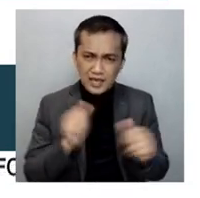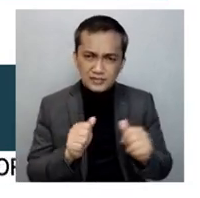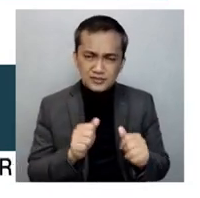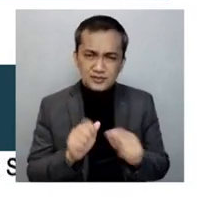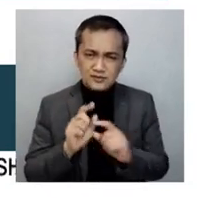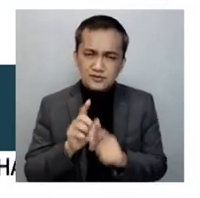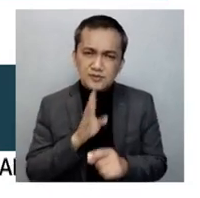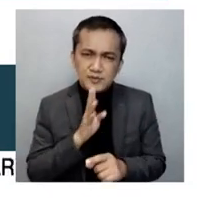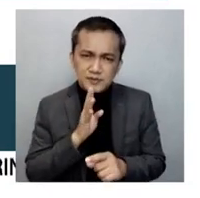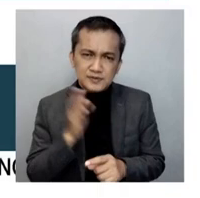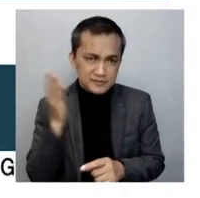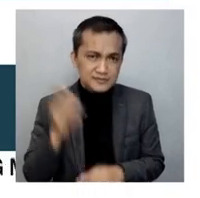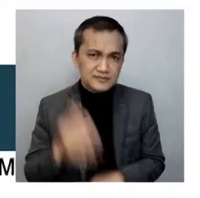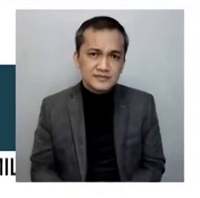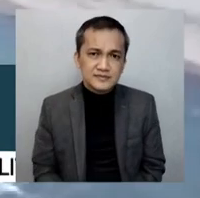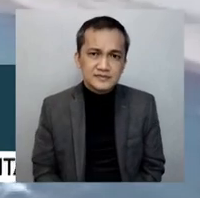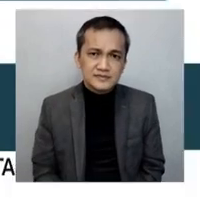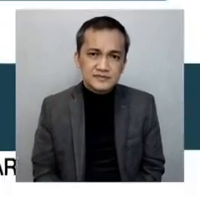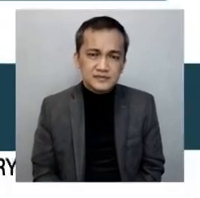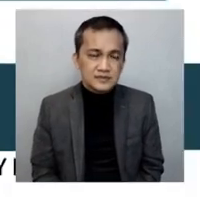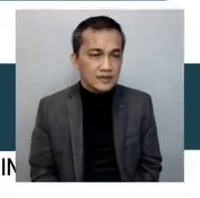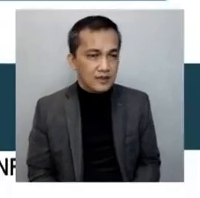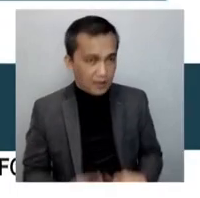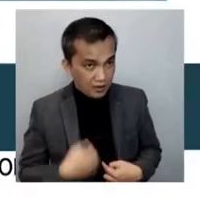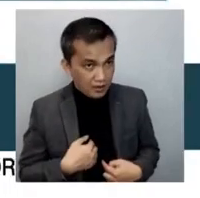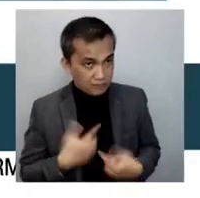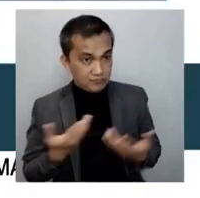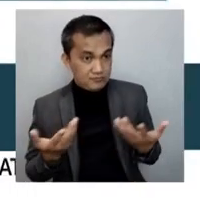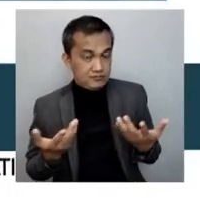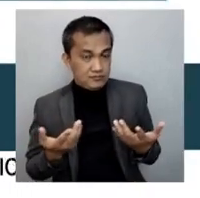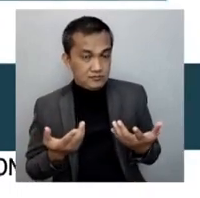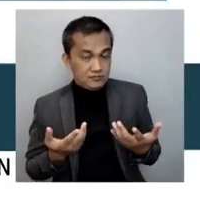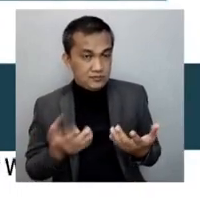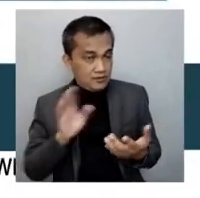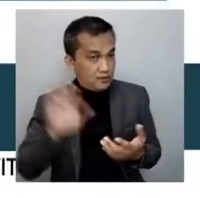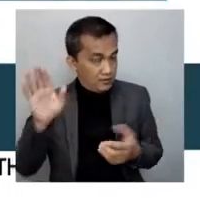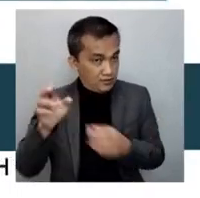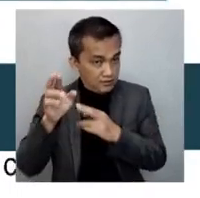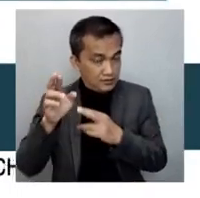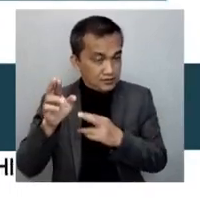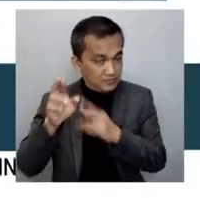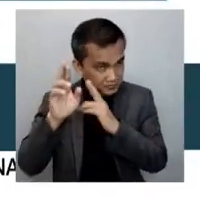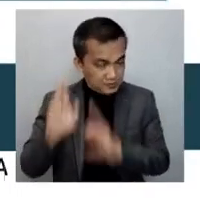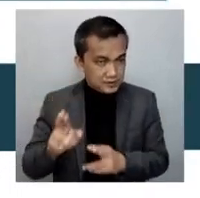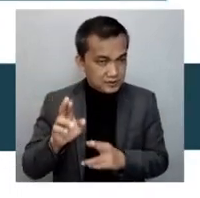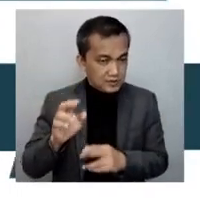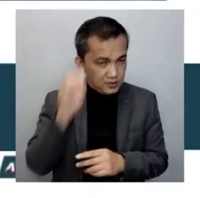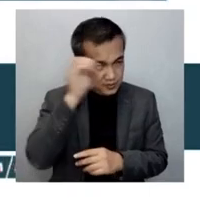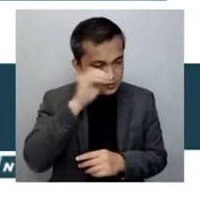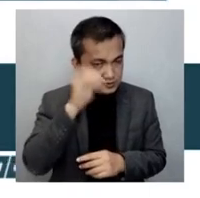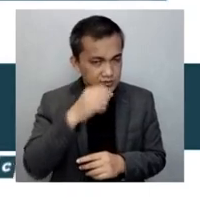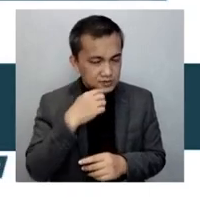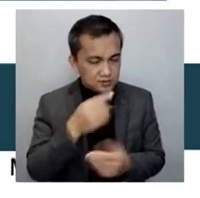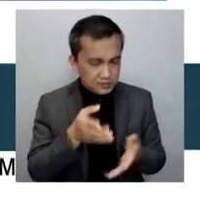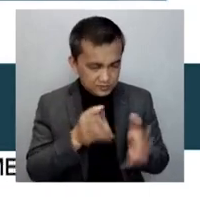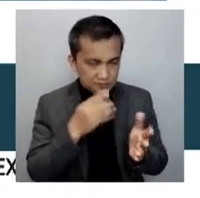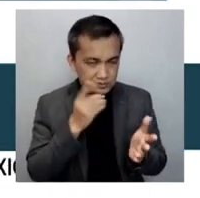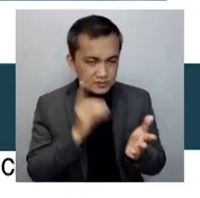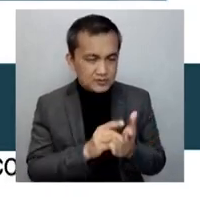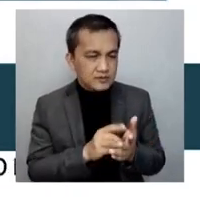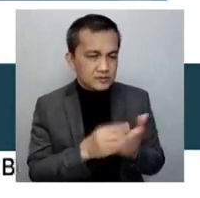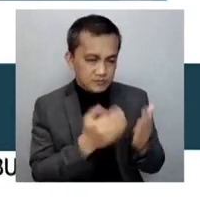stated? Ma'am, I respect her opinion, but let the documents and the pictures and the videos and the people speak for